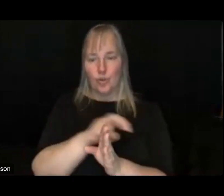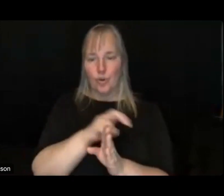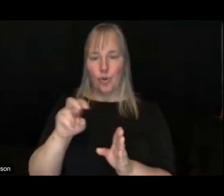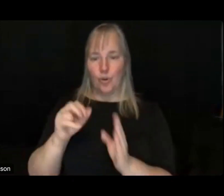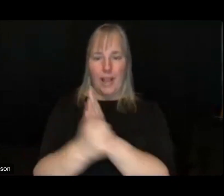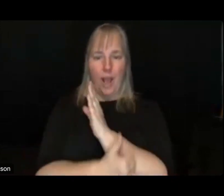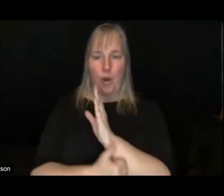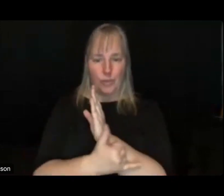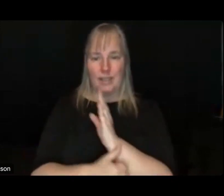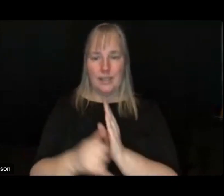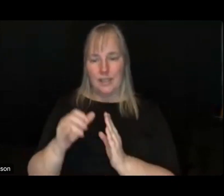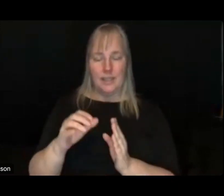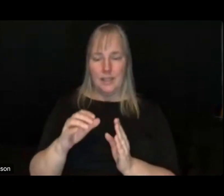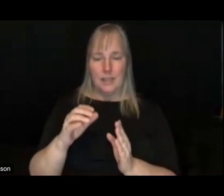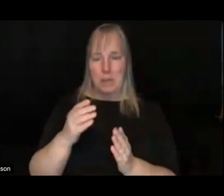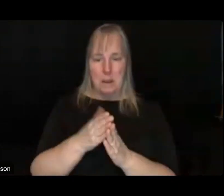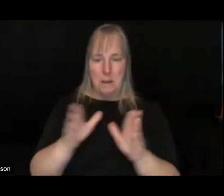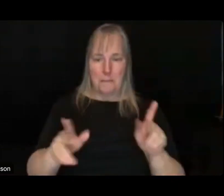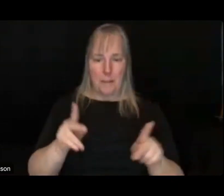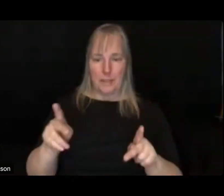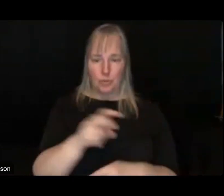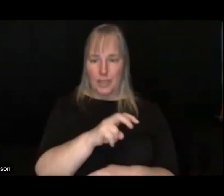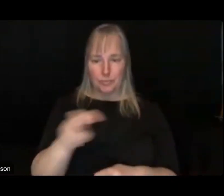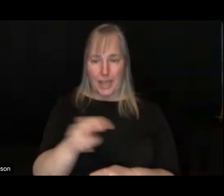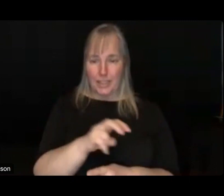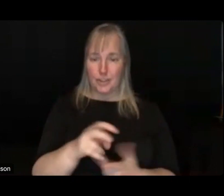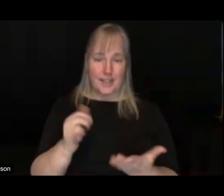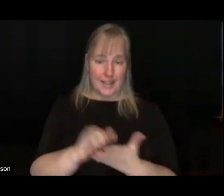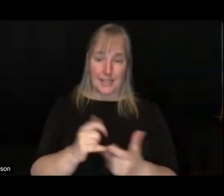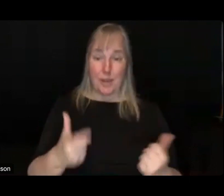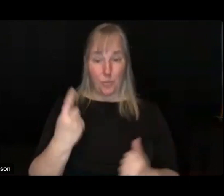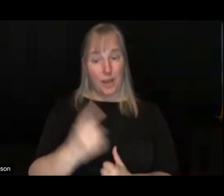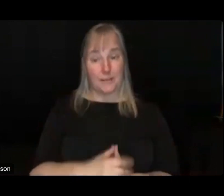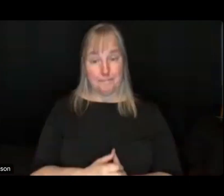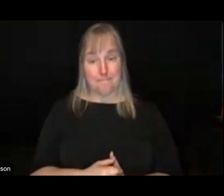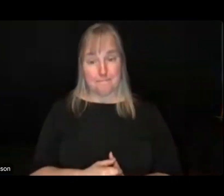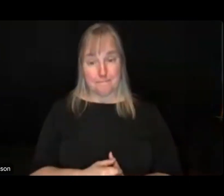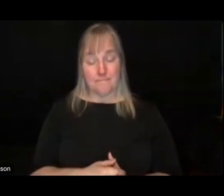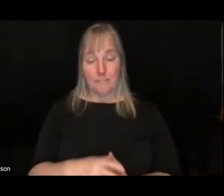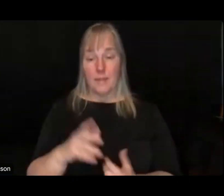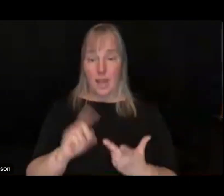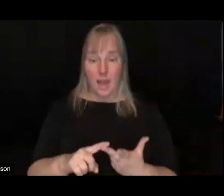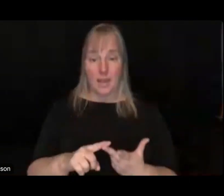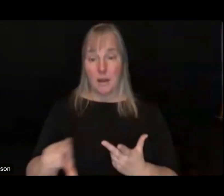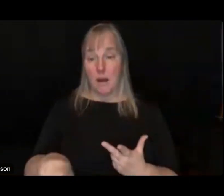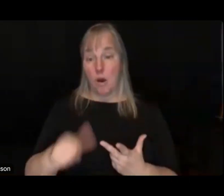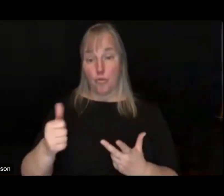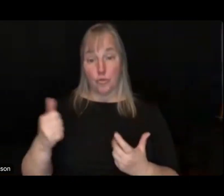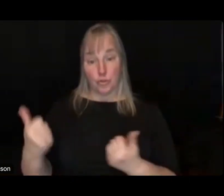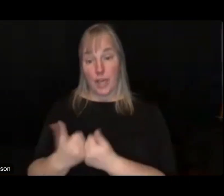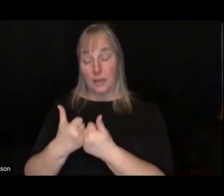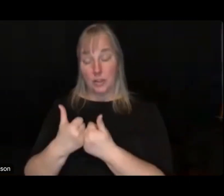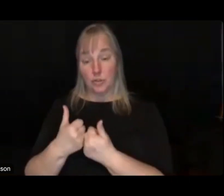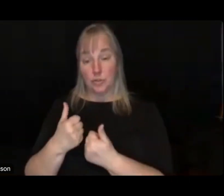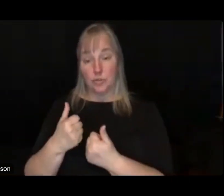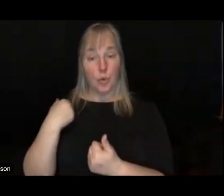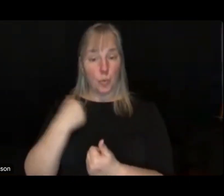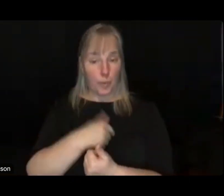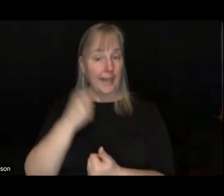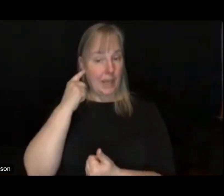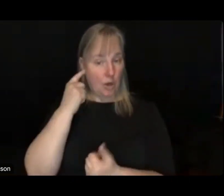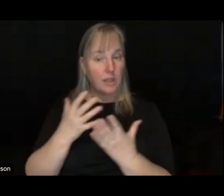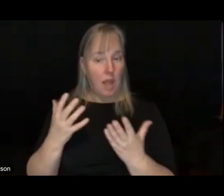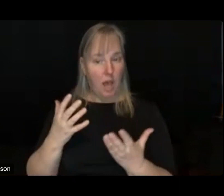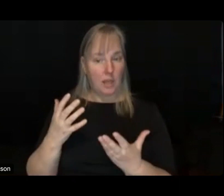transportation is a big one. The other challenge that I think we hear a lot here at the